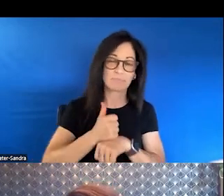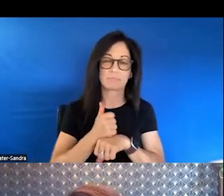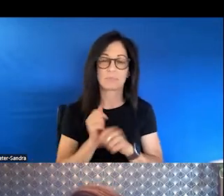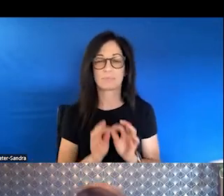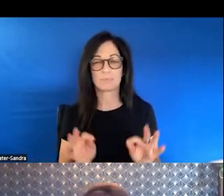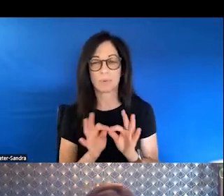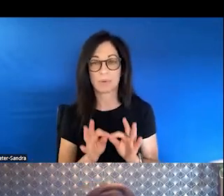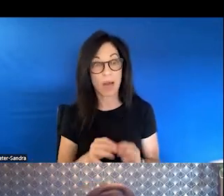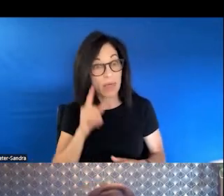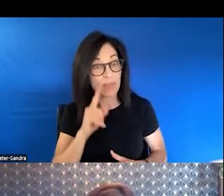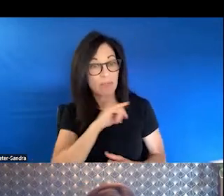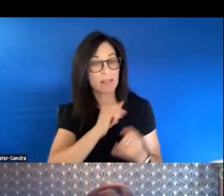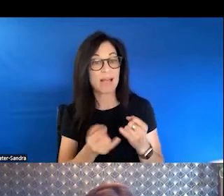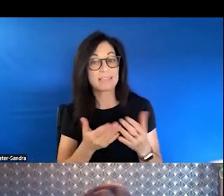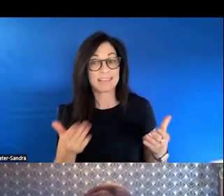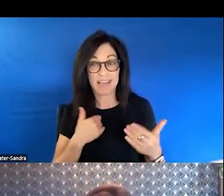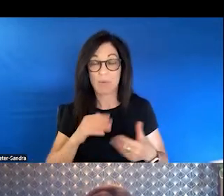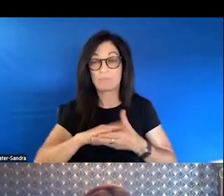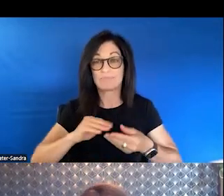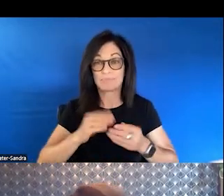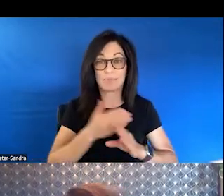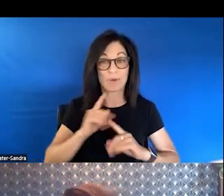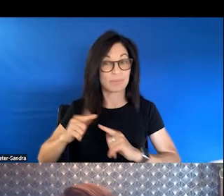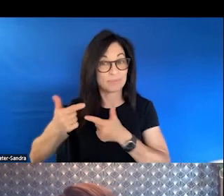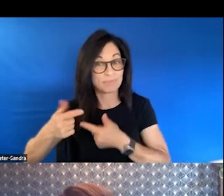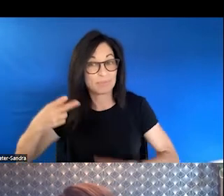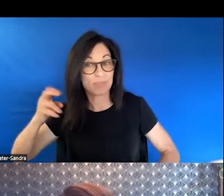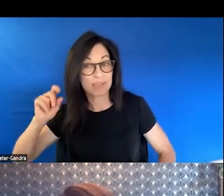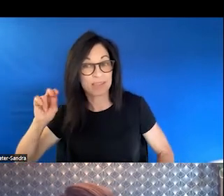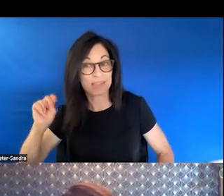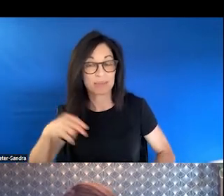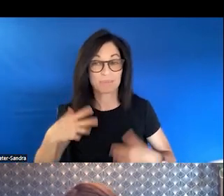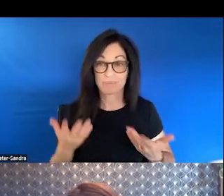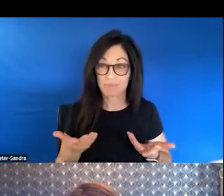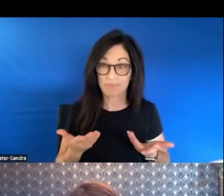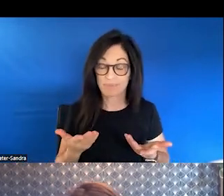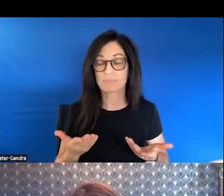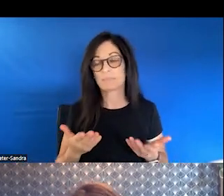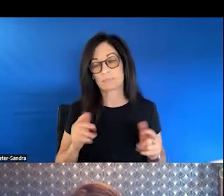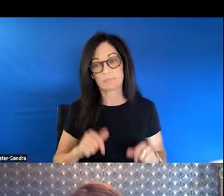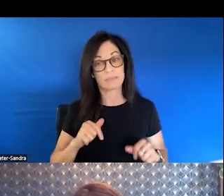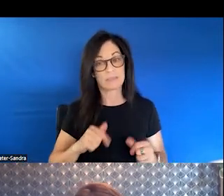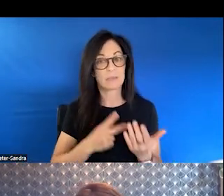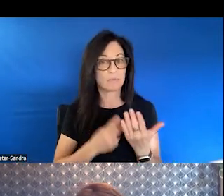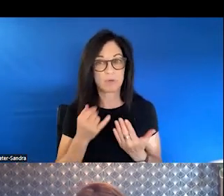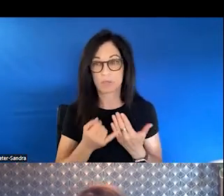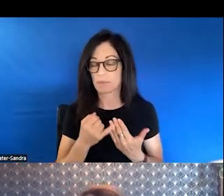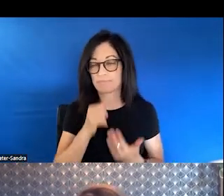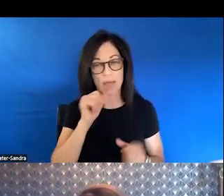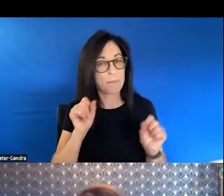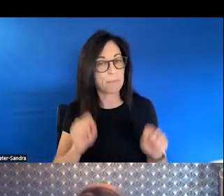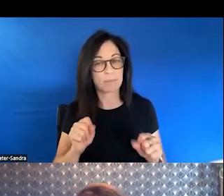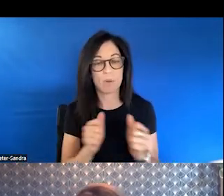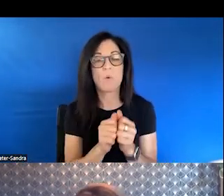thing I'll just share before turning it over to Preston is this project wouldn't have been possible without